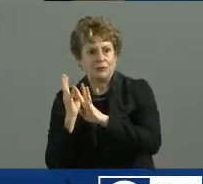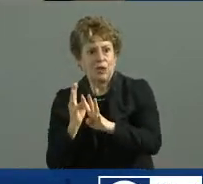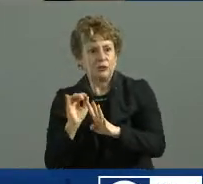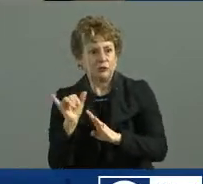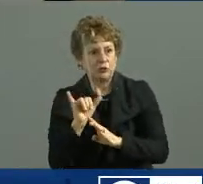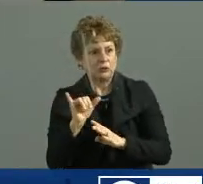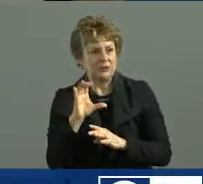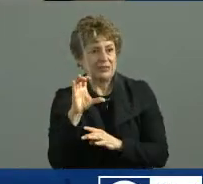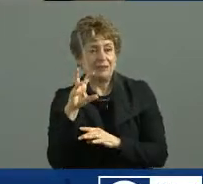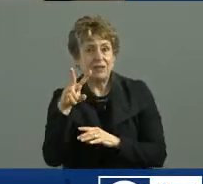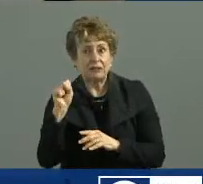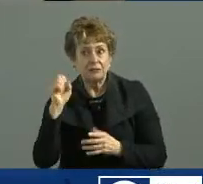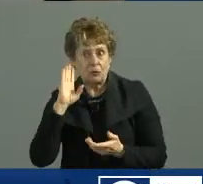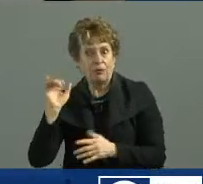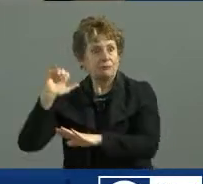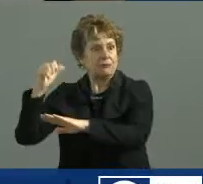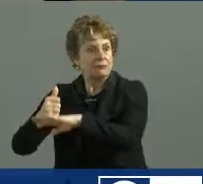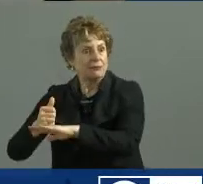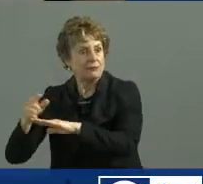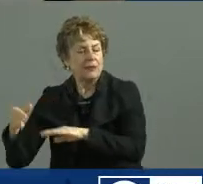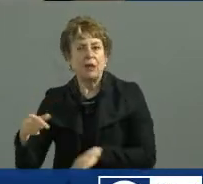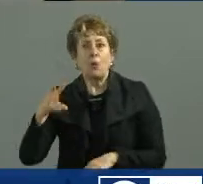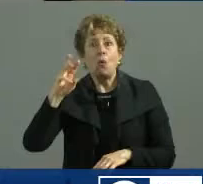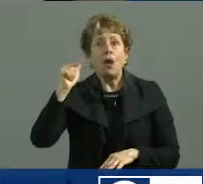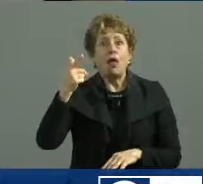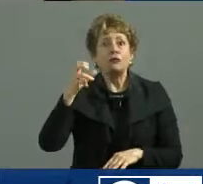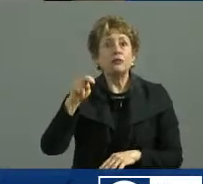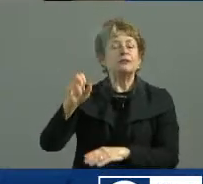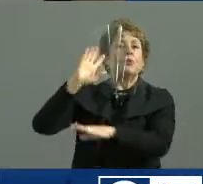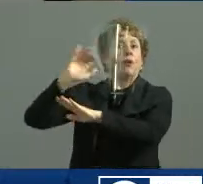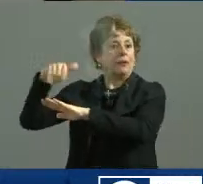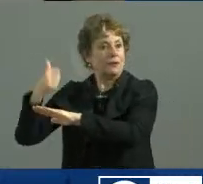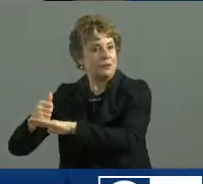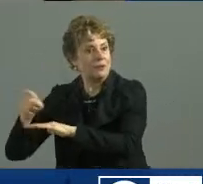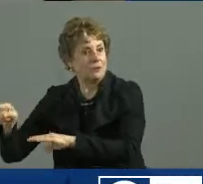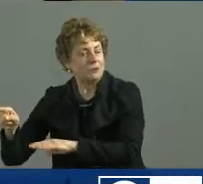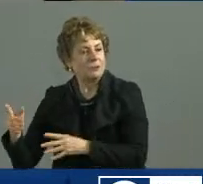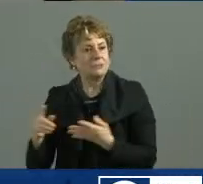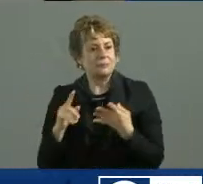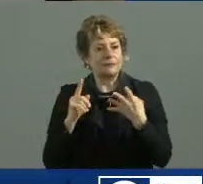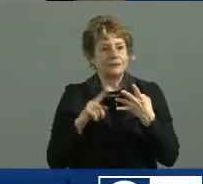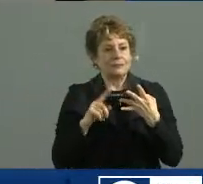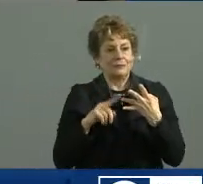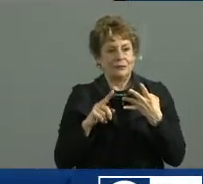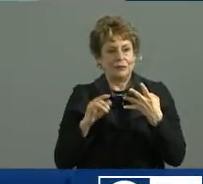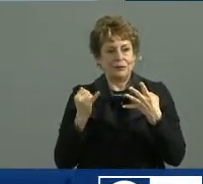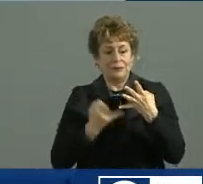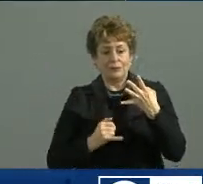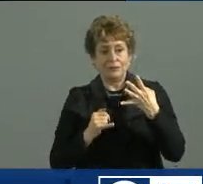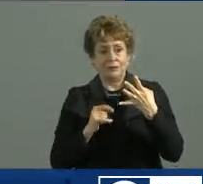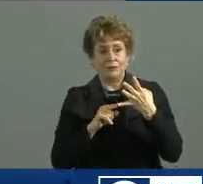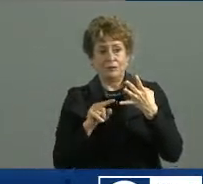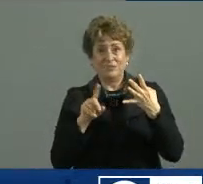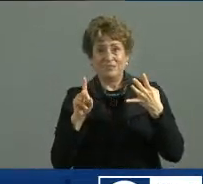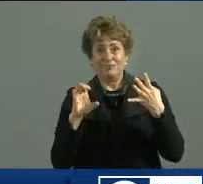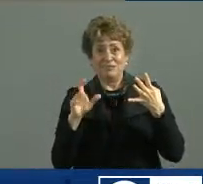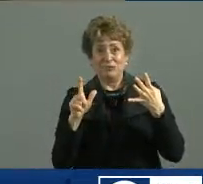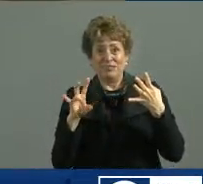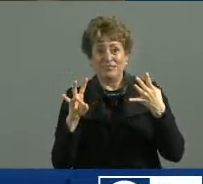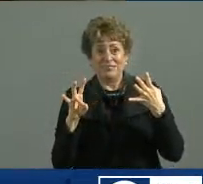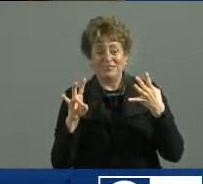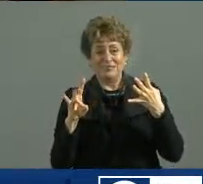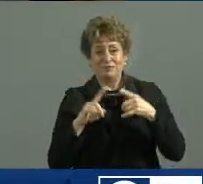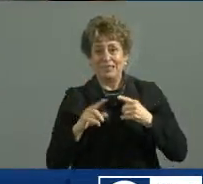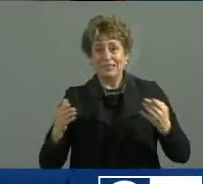began vaccinating in skilled nursing facilities the week of December 27th. But in Arizona, we've had over